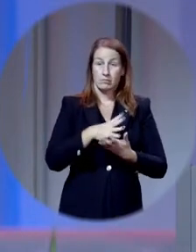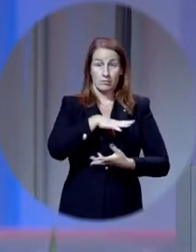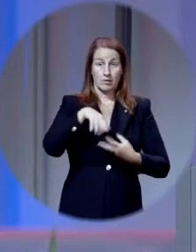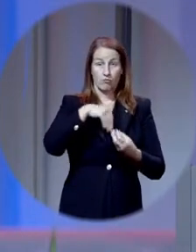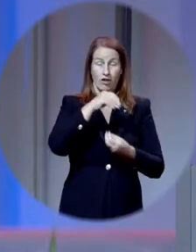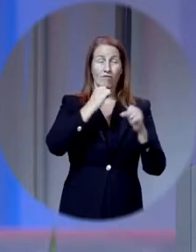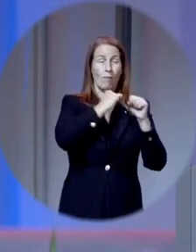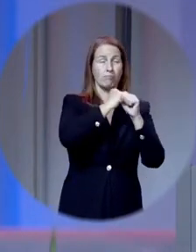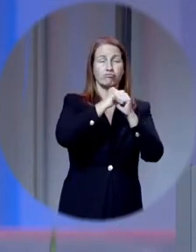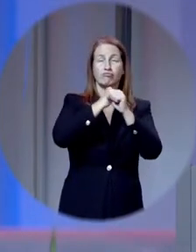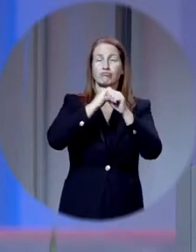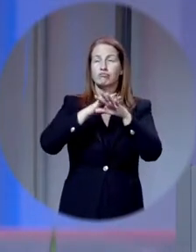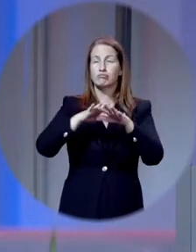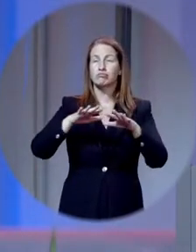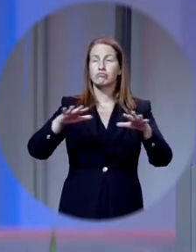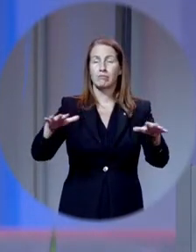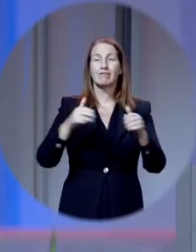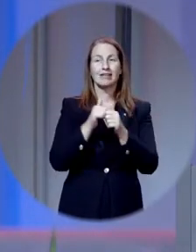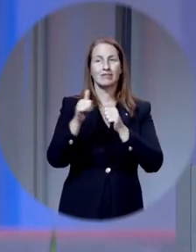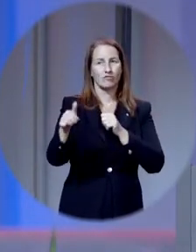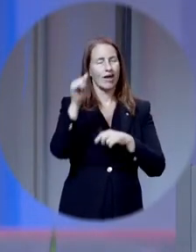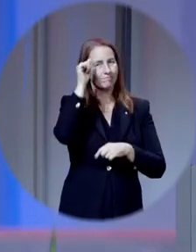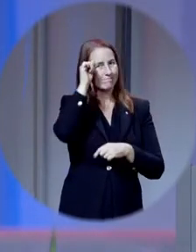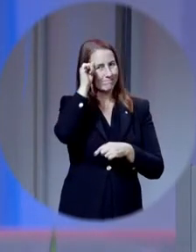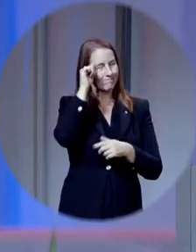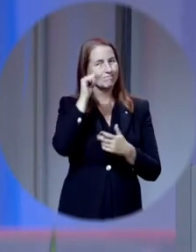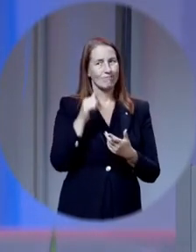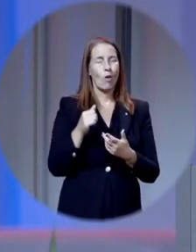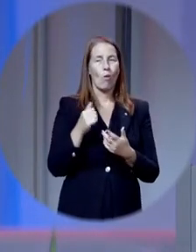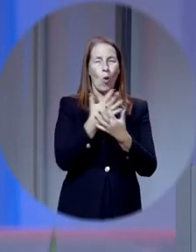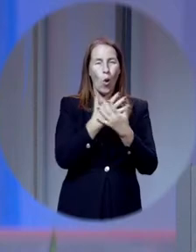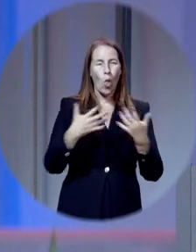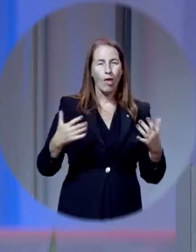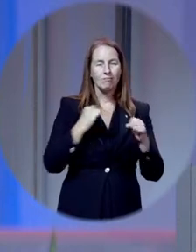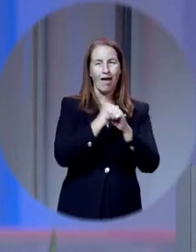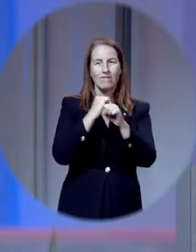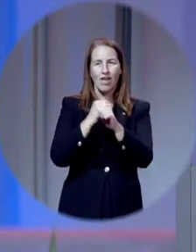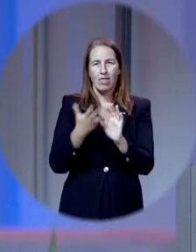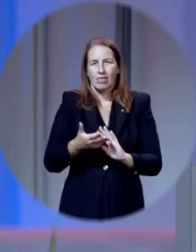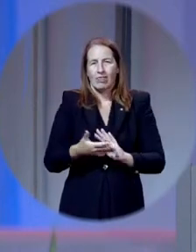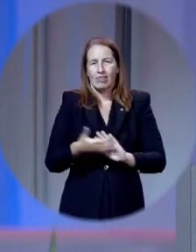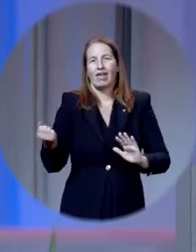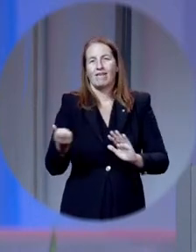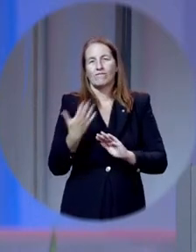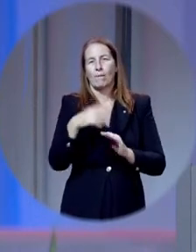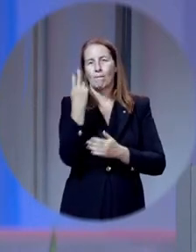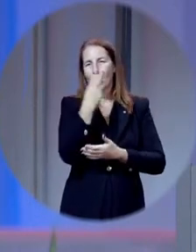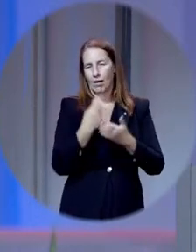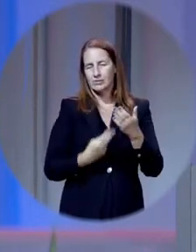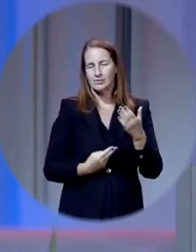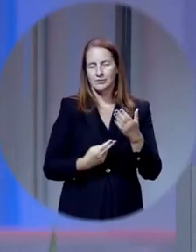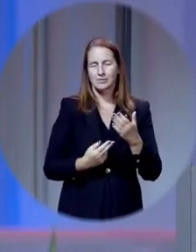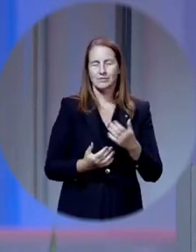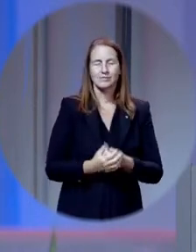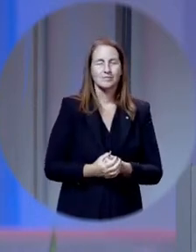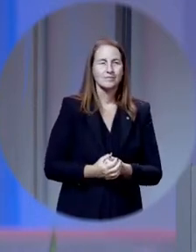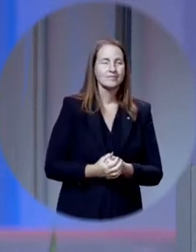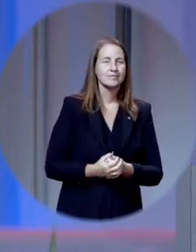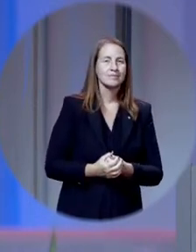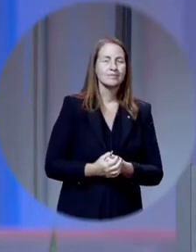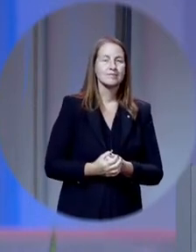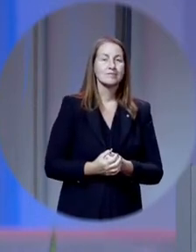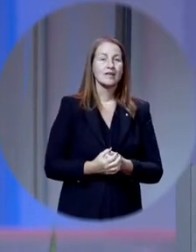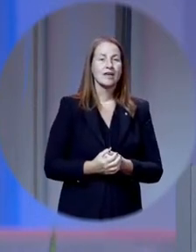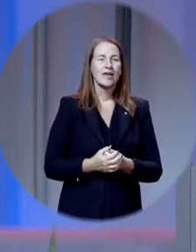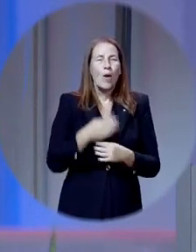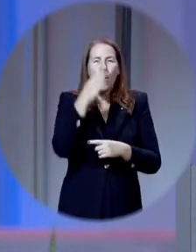massive advertising industry. It's a well-known fact that many adverts take, steal their ideas from artists' projects.